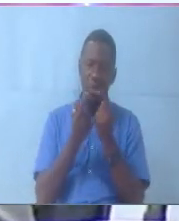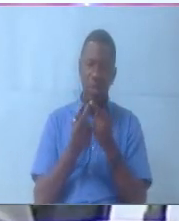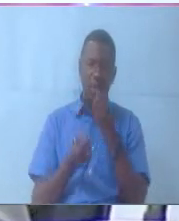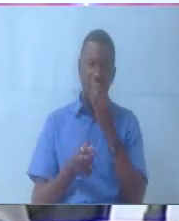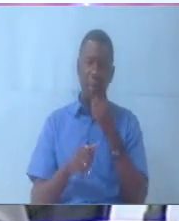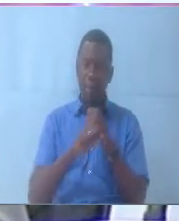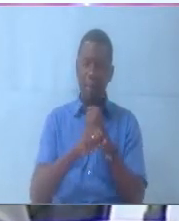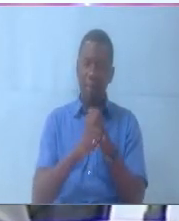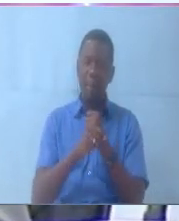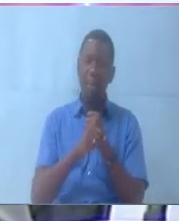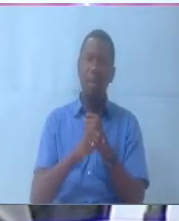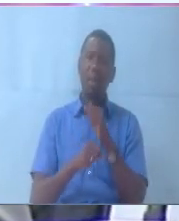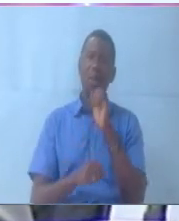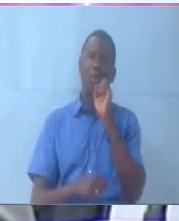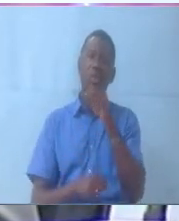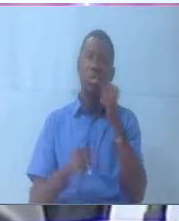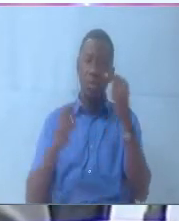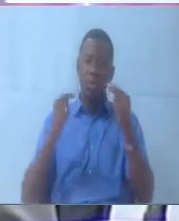Nothing, absolutely.